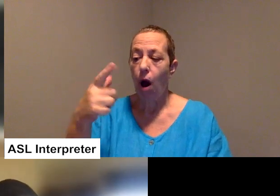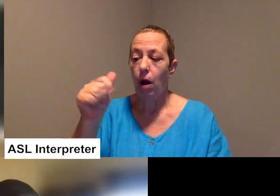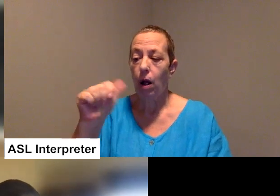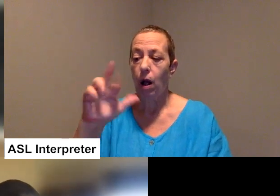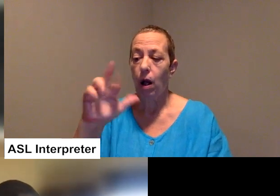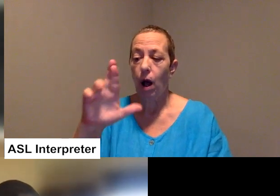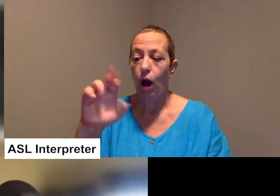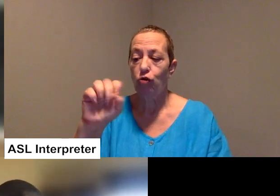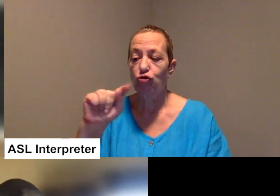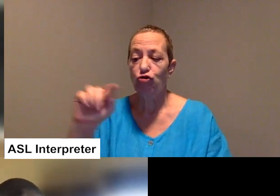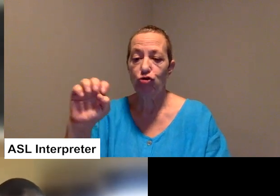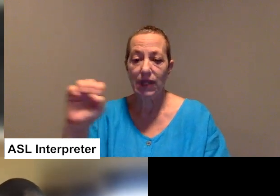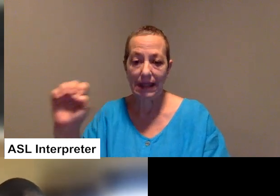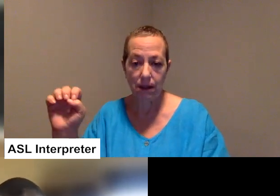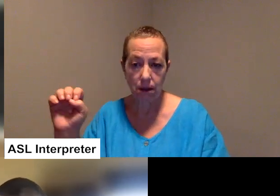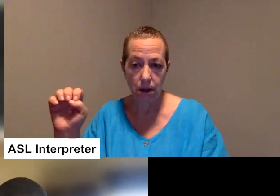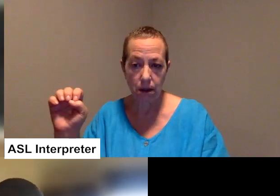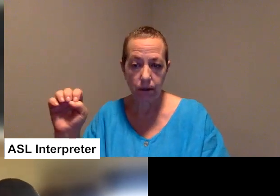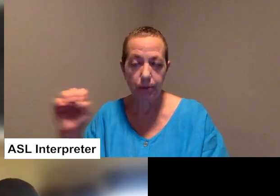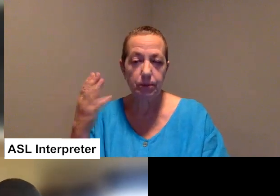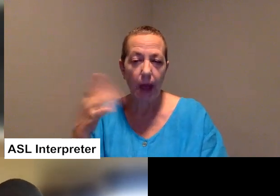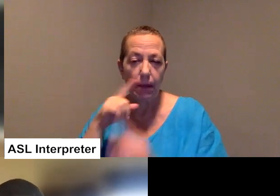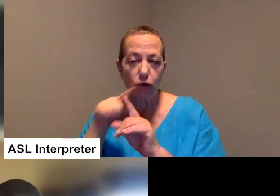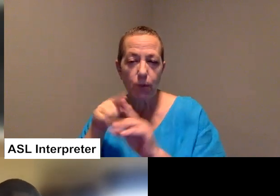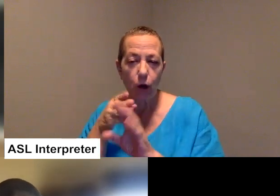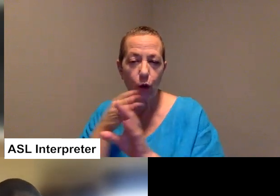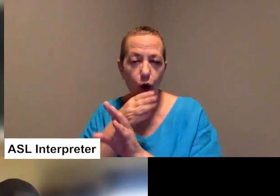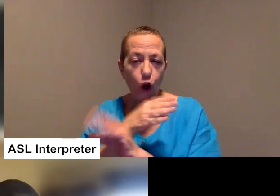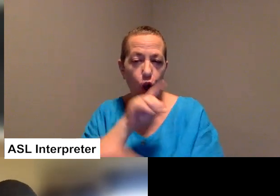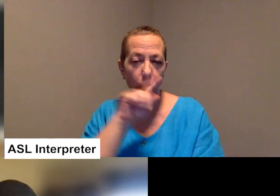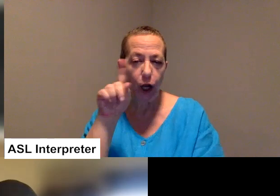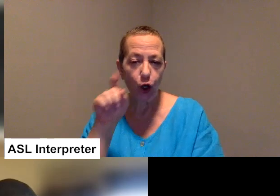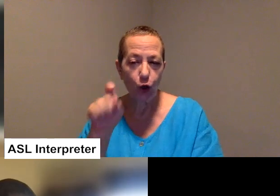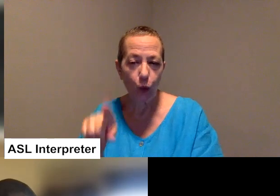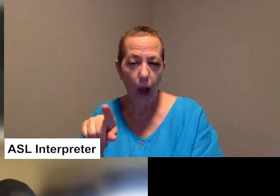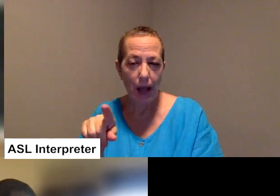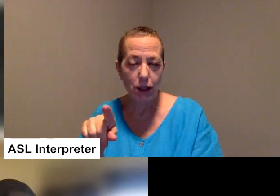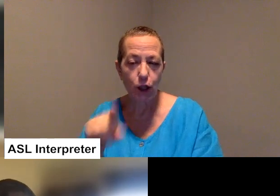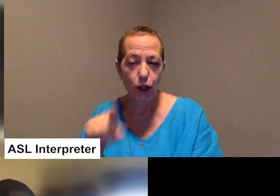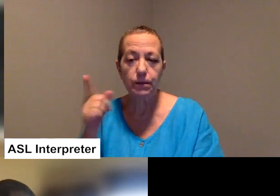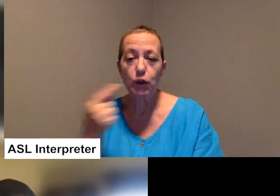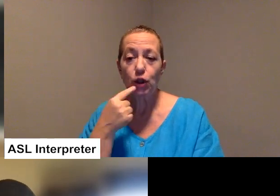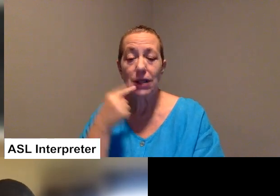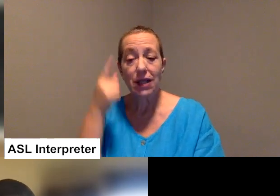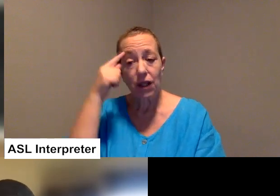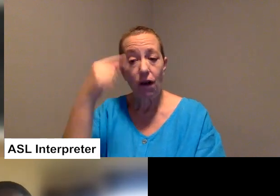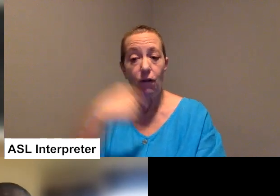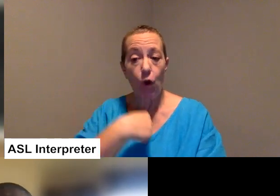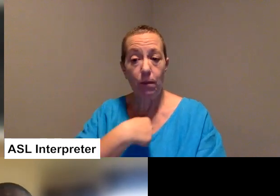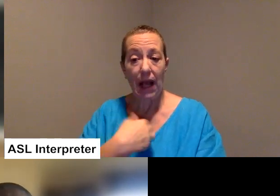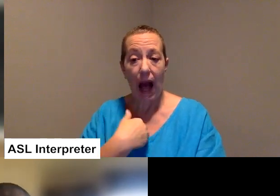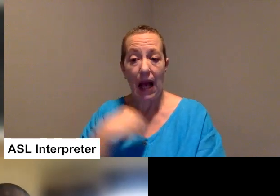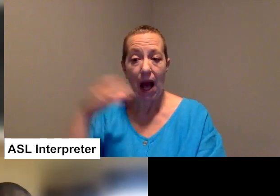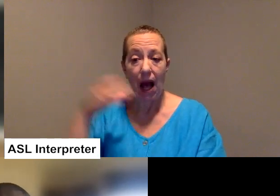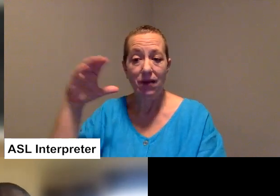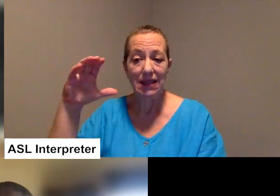think addressing the earlier question about healthcare says, for me, I have CO